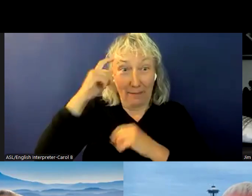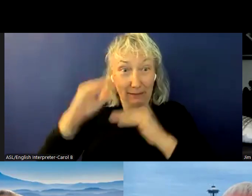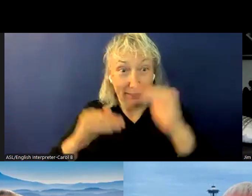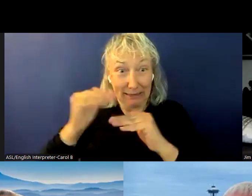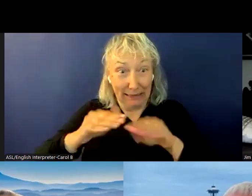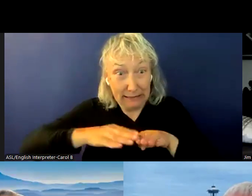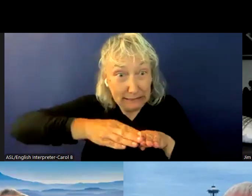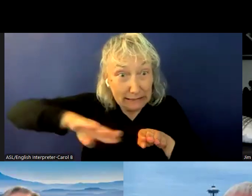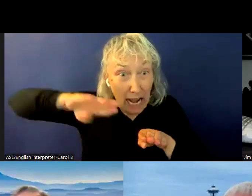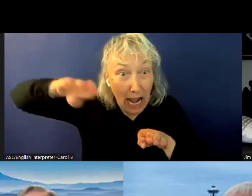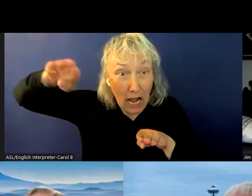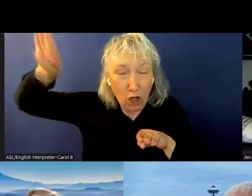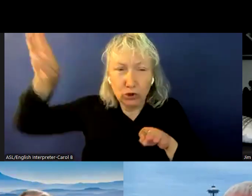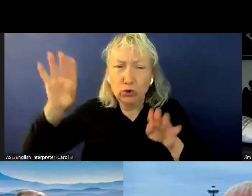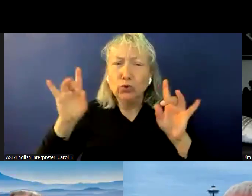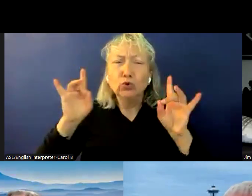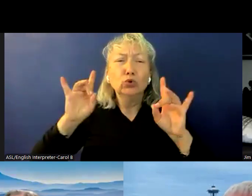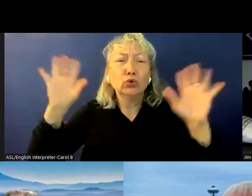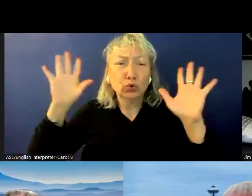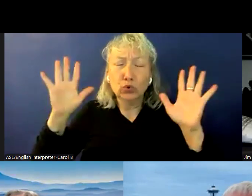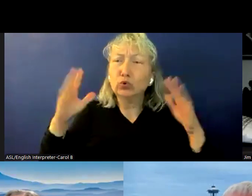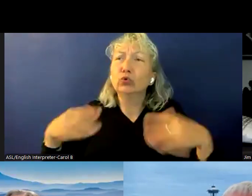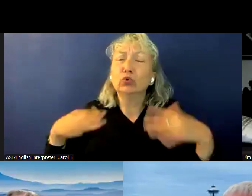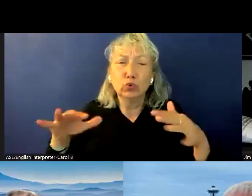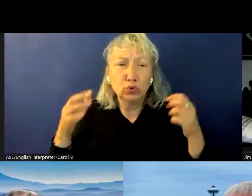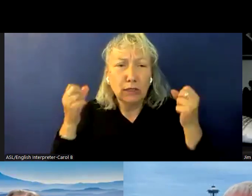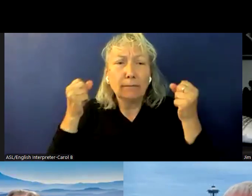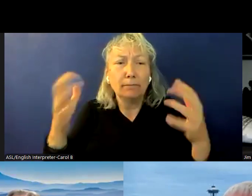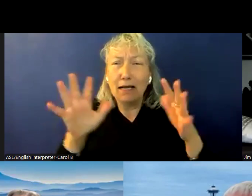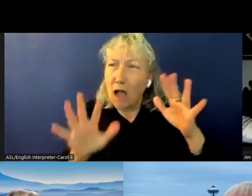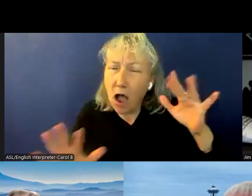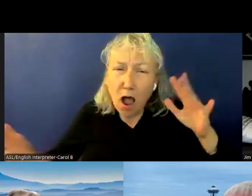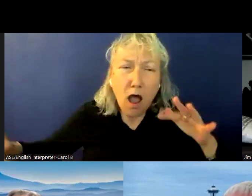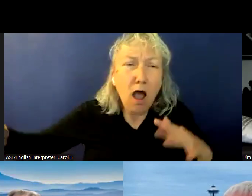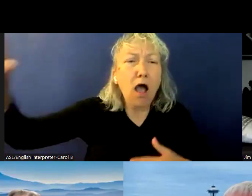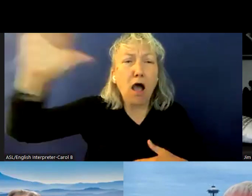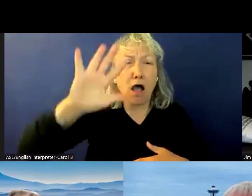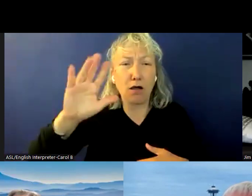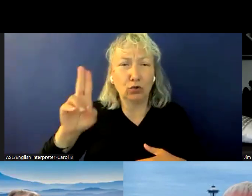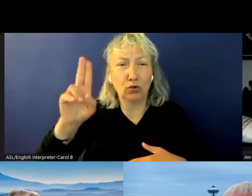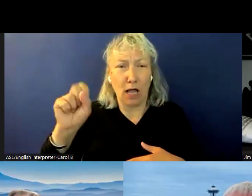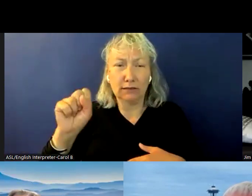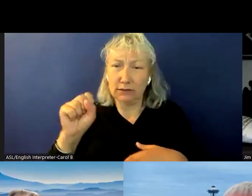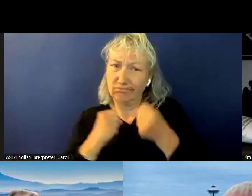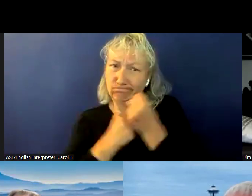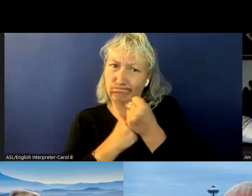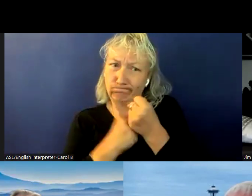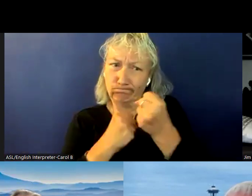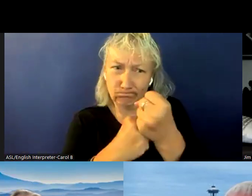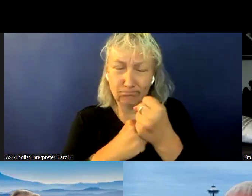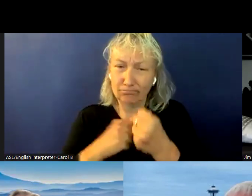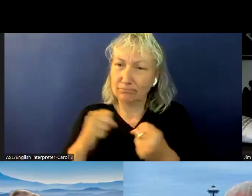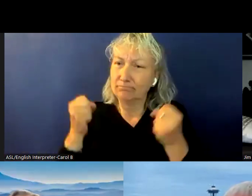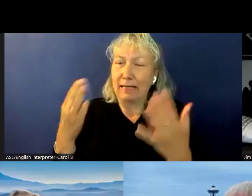effort nationwide. And so many disability advocacy heroes were behind the development